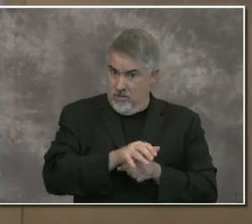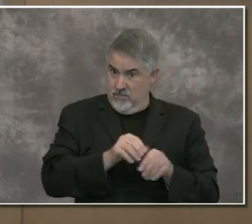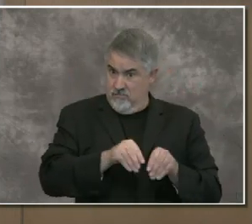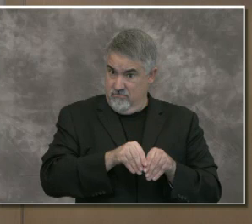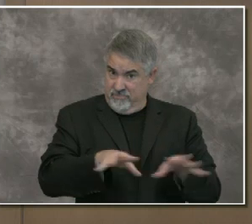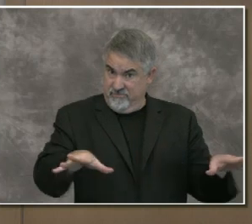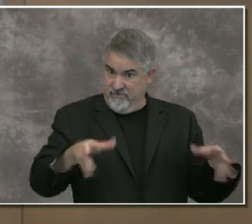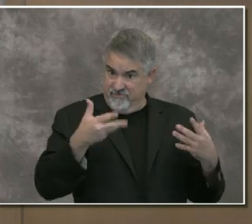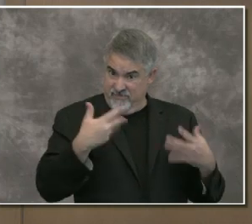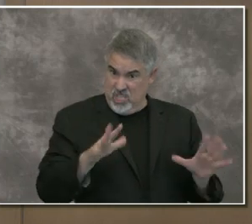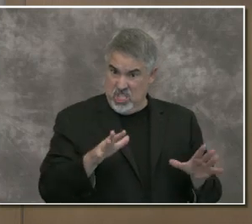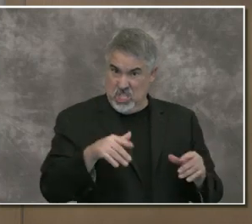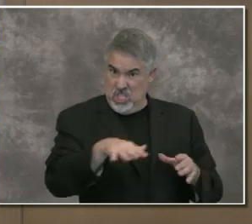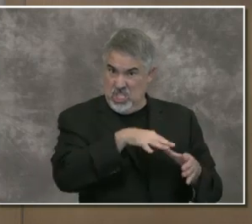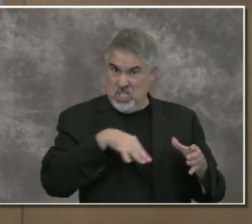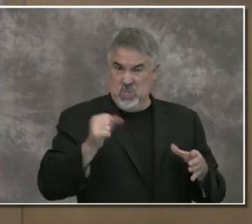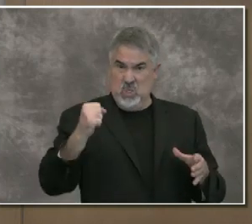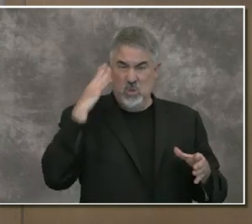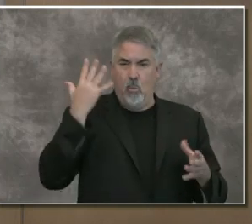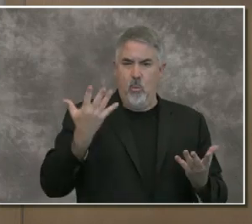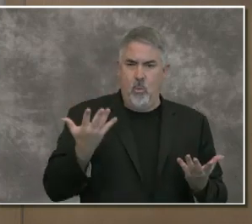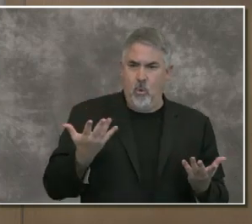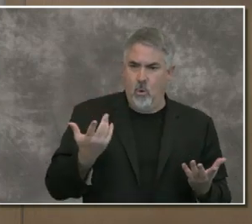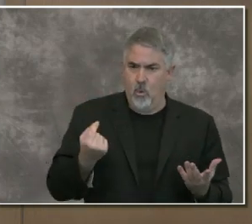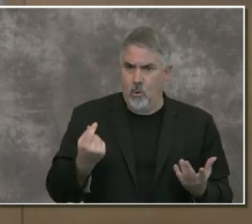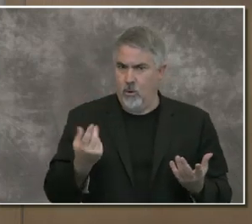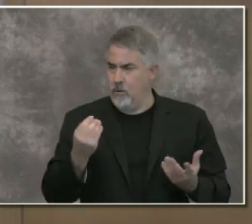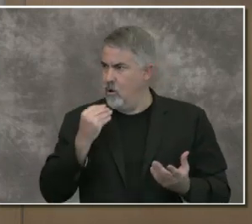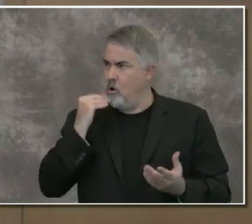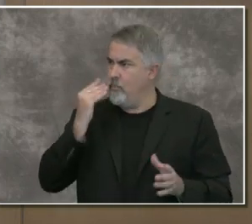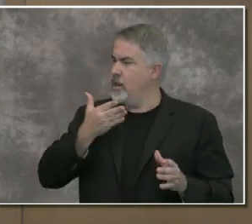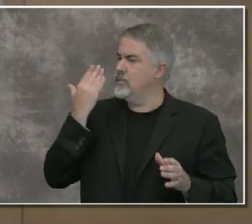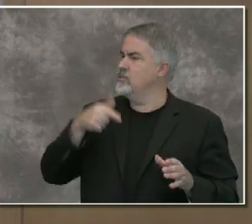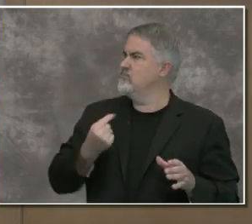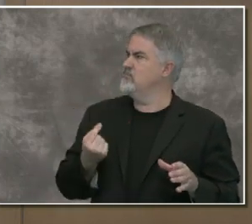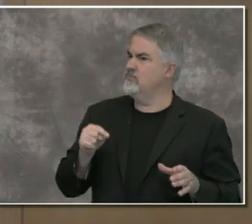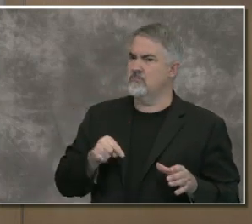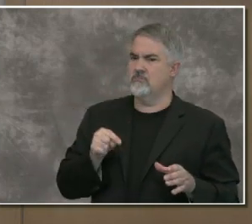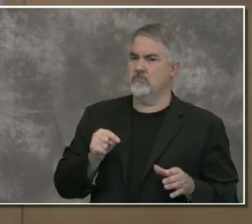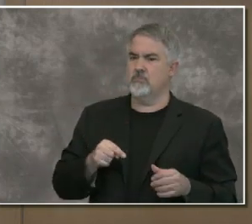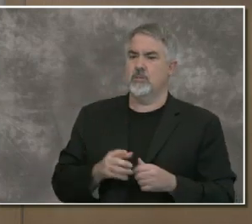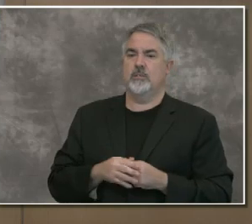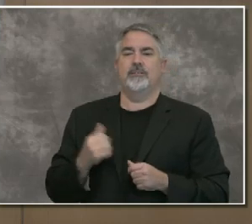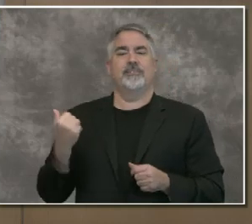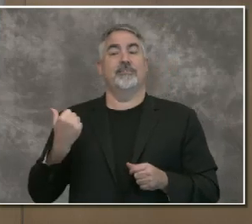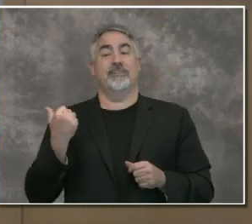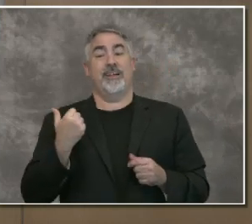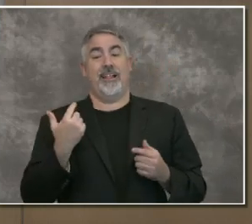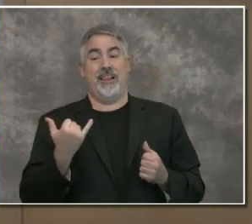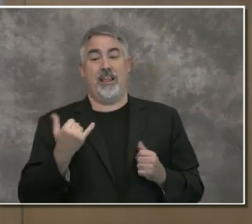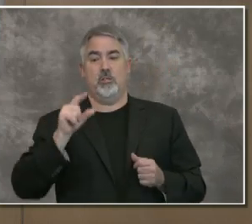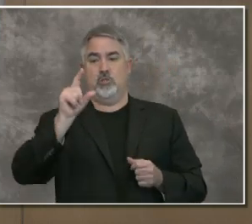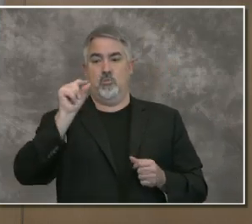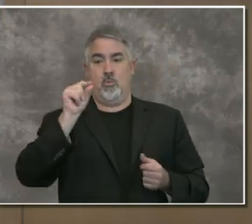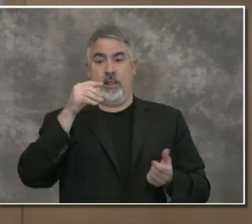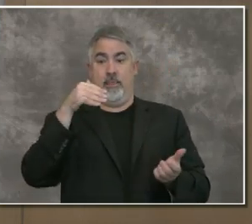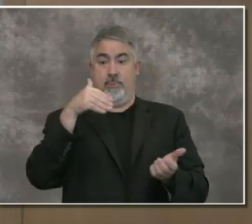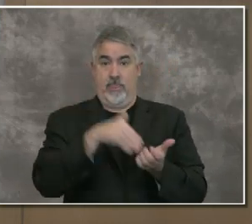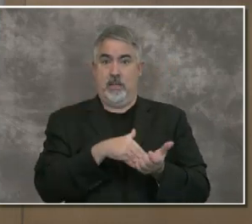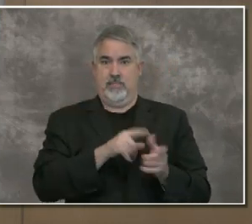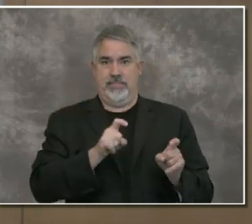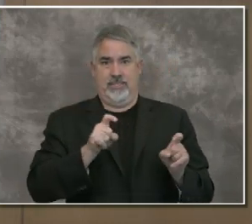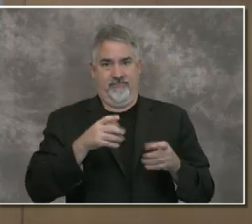community? Well, we don't track, as we're now pushing close to 20,000 tests, we don't track the tests